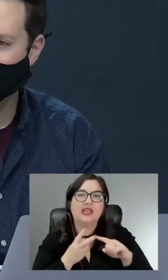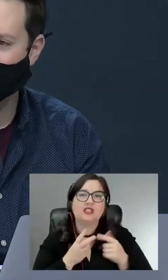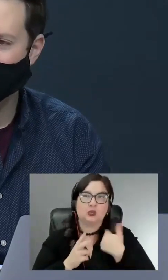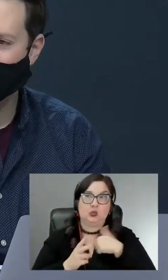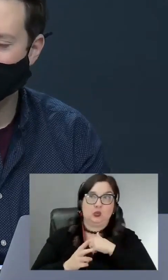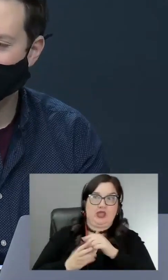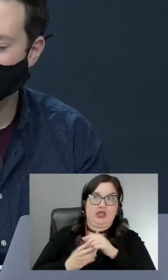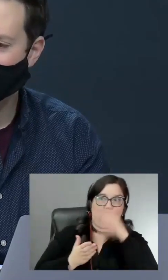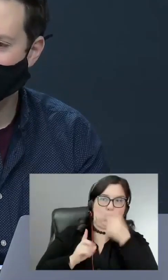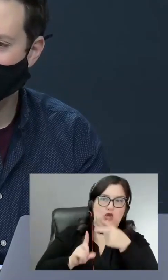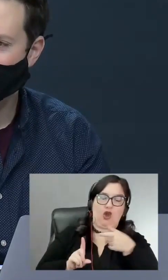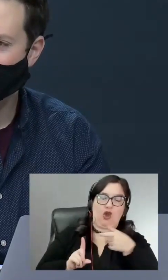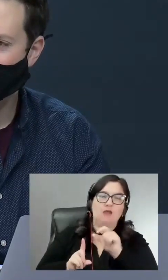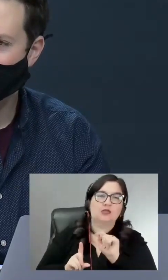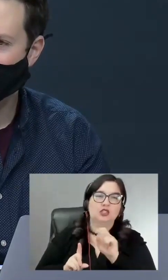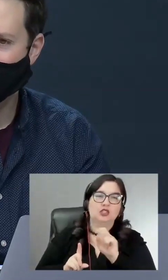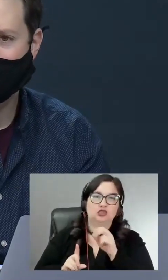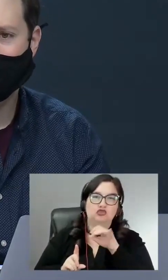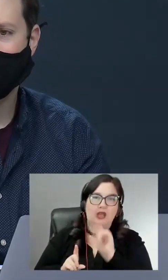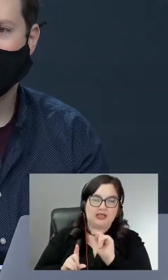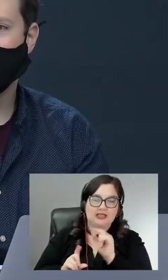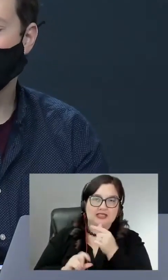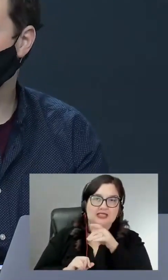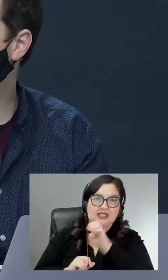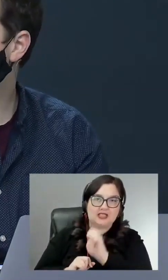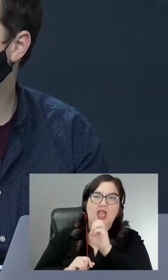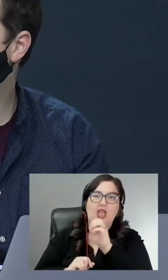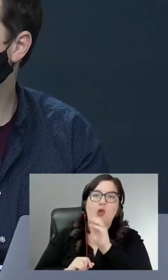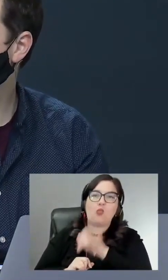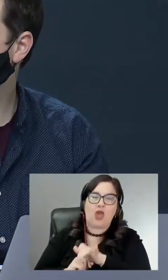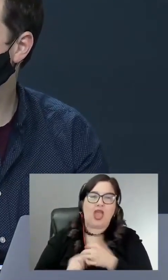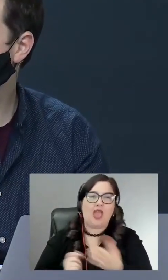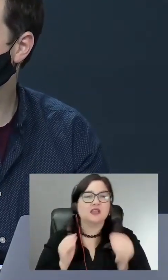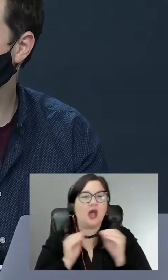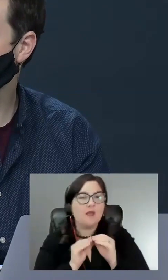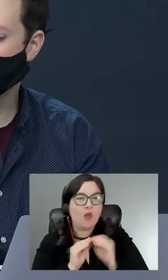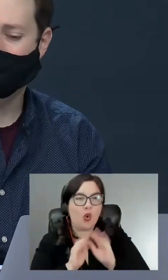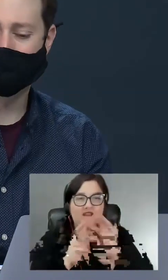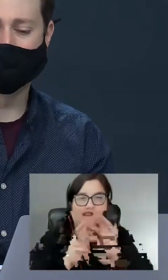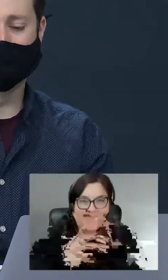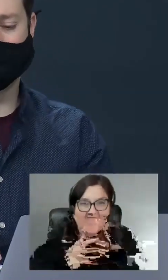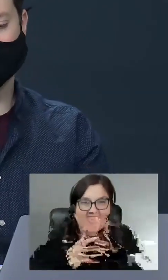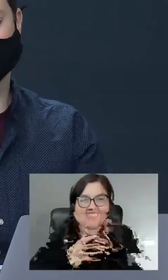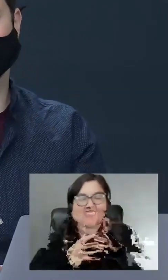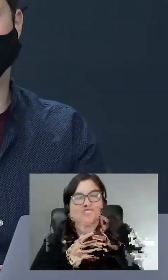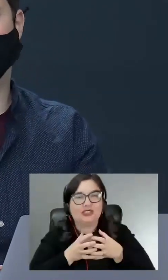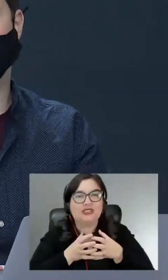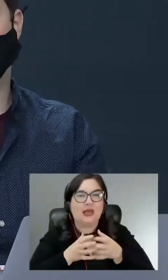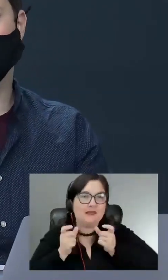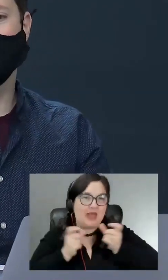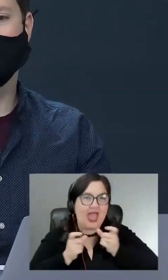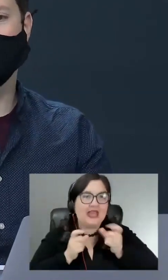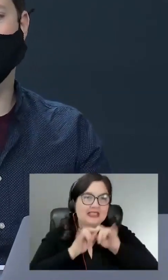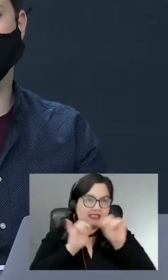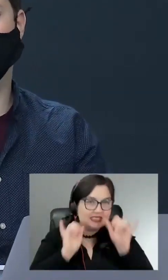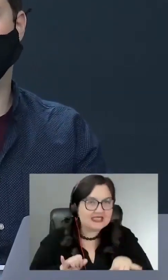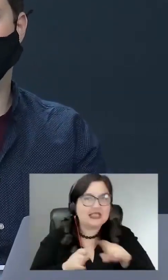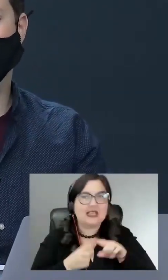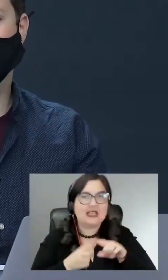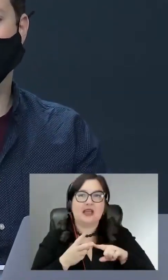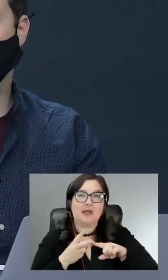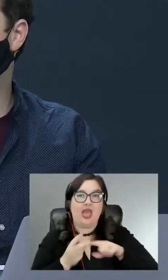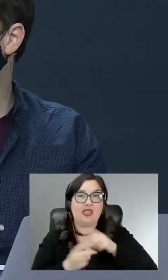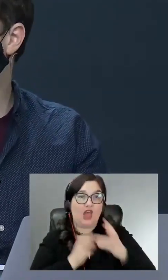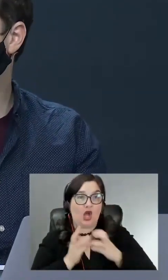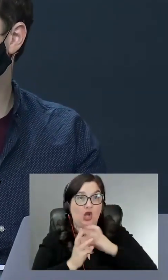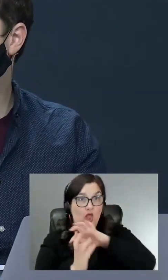is sort of built into Cloud WAN. It's more of a packaged, managed system. And so add that plus the global portion of it, and a